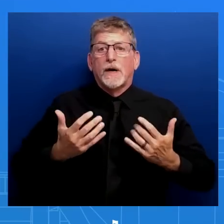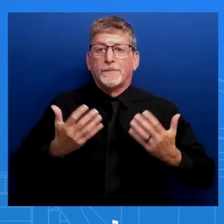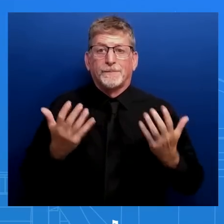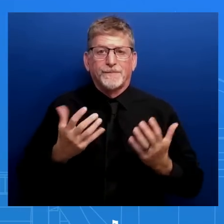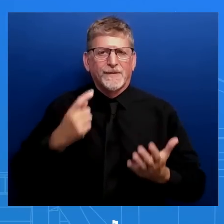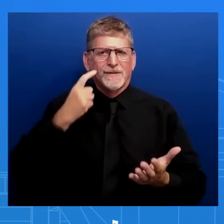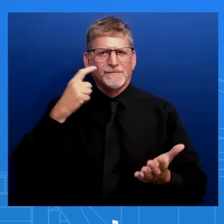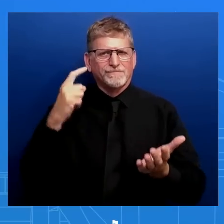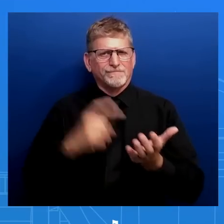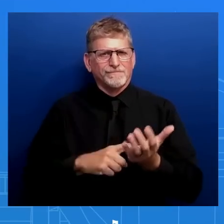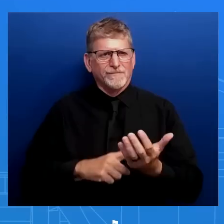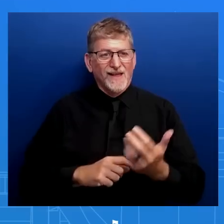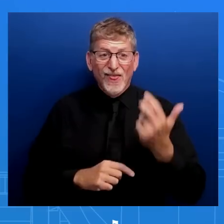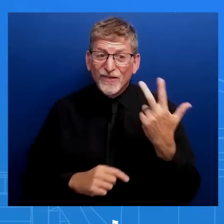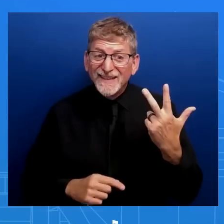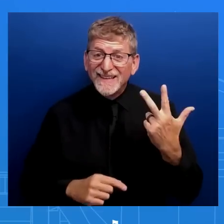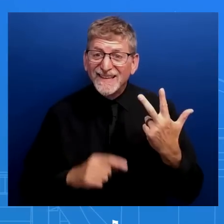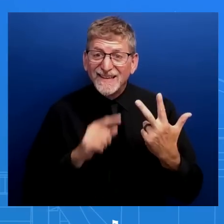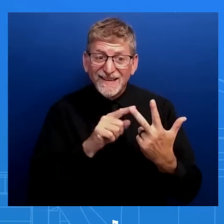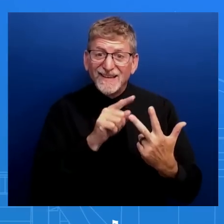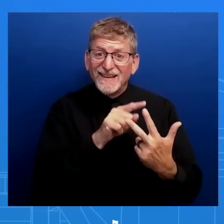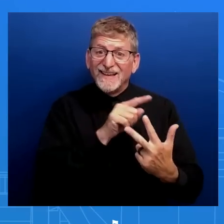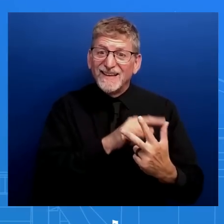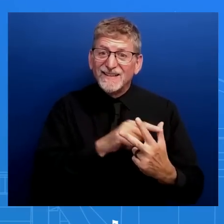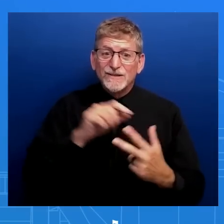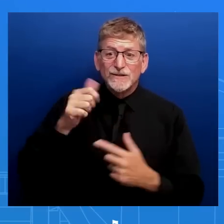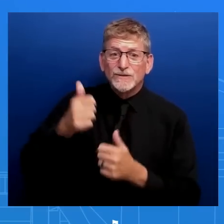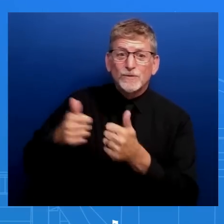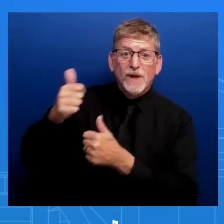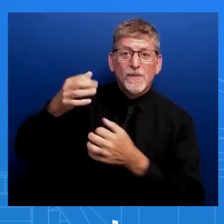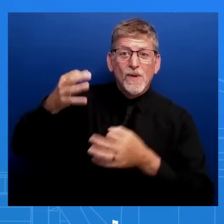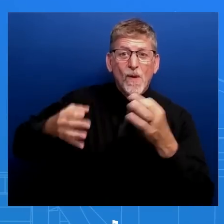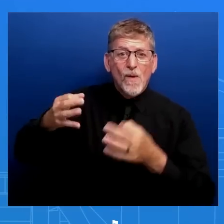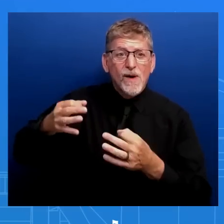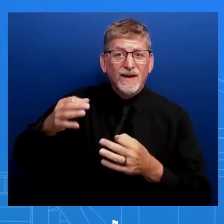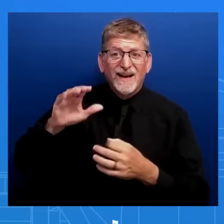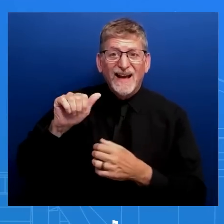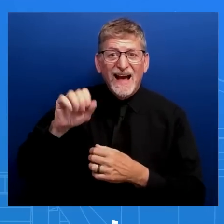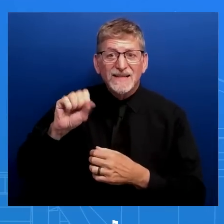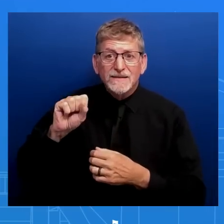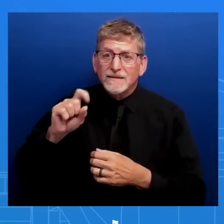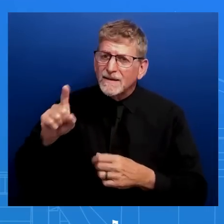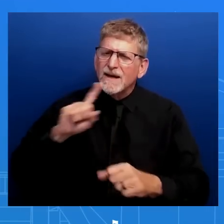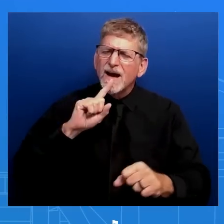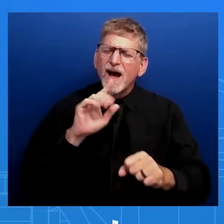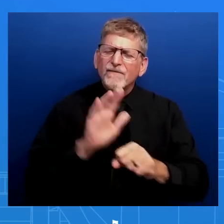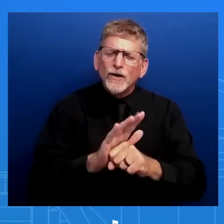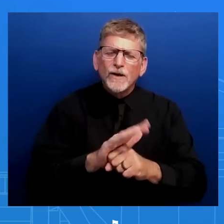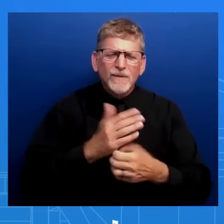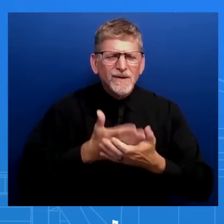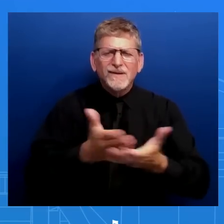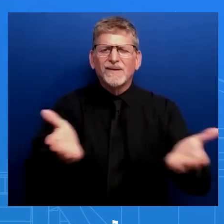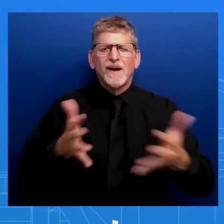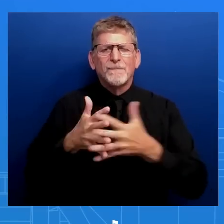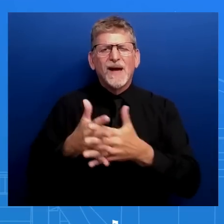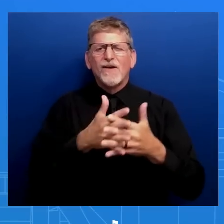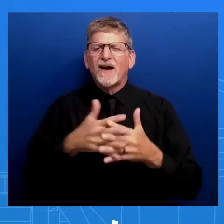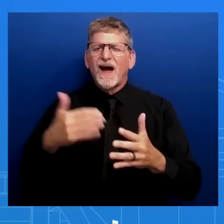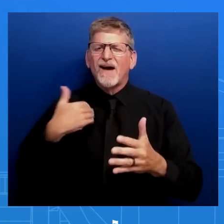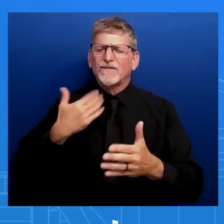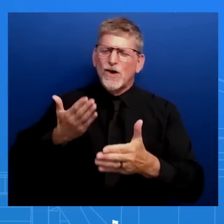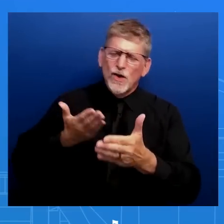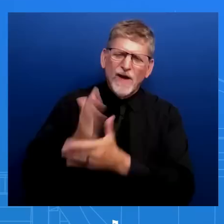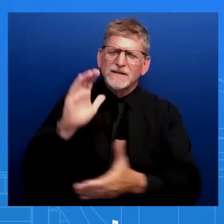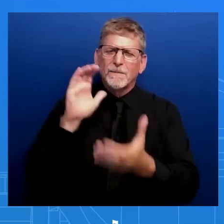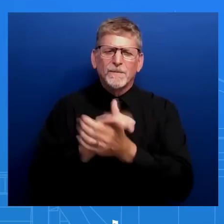were consequential in affirming the basic truth that every American should have the right to marry the person they love. 10 years ago today, the court's